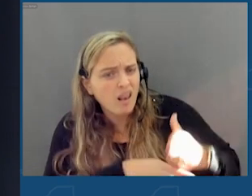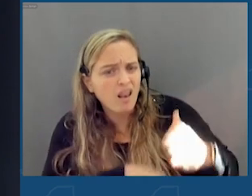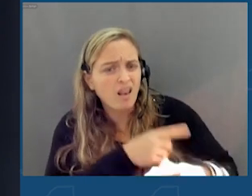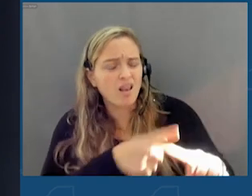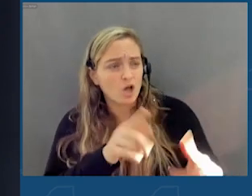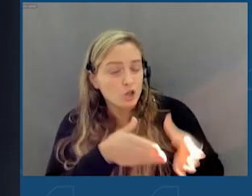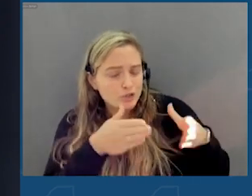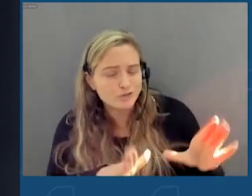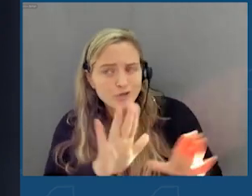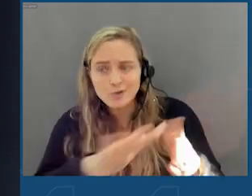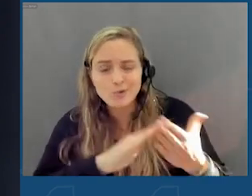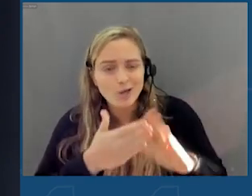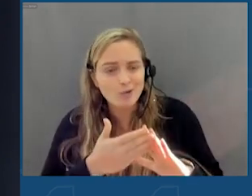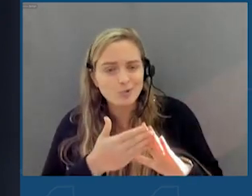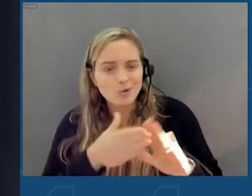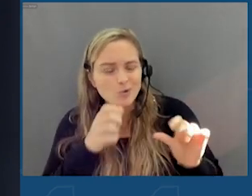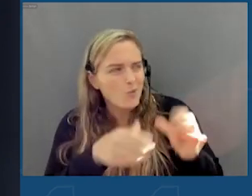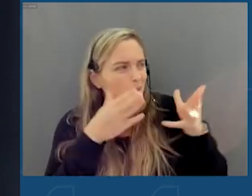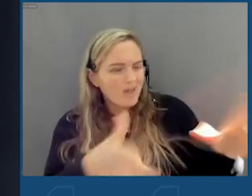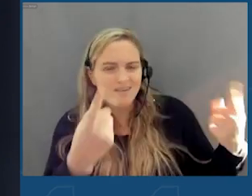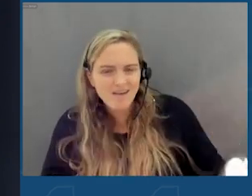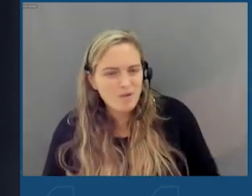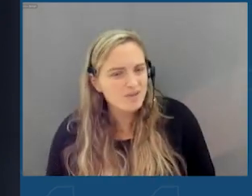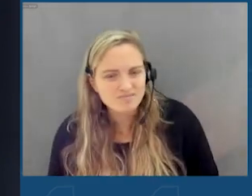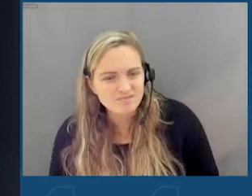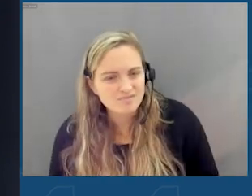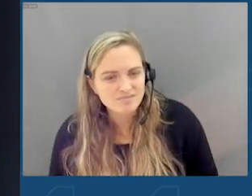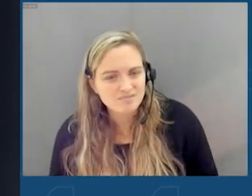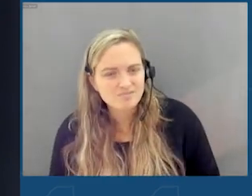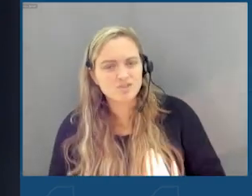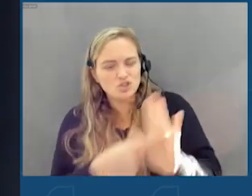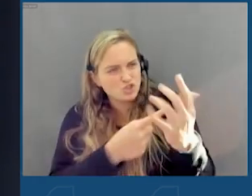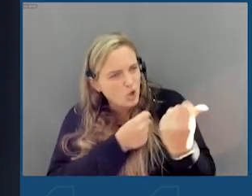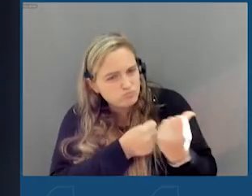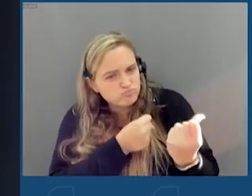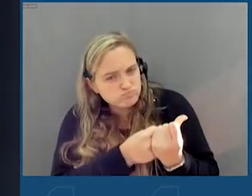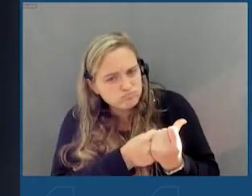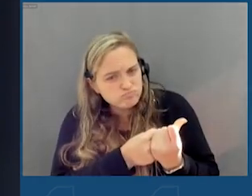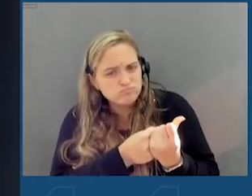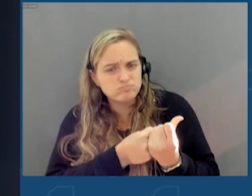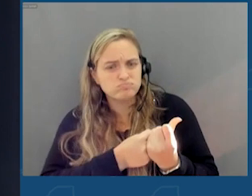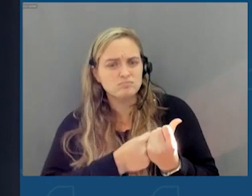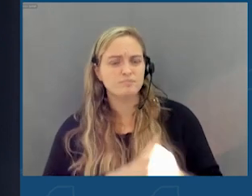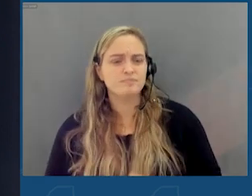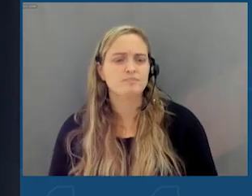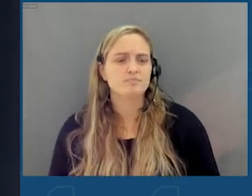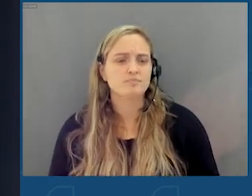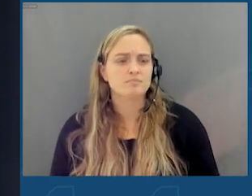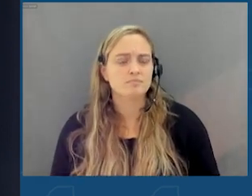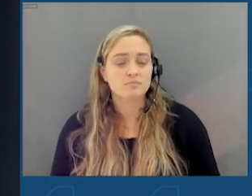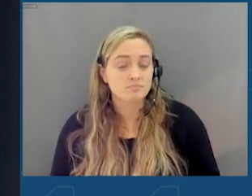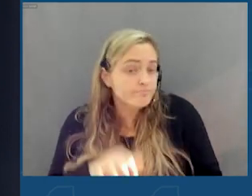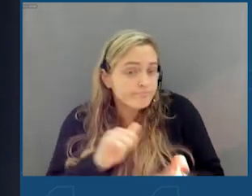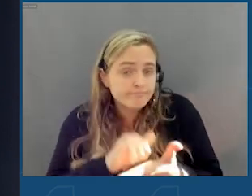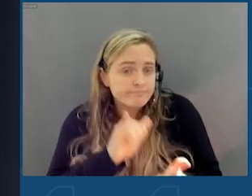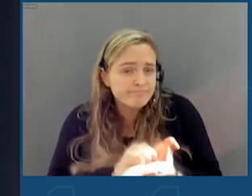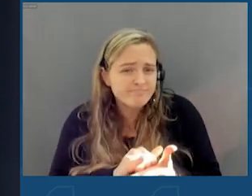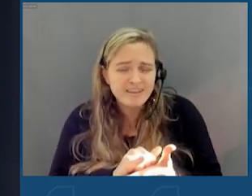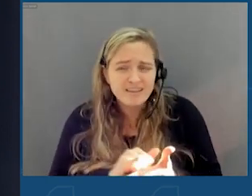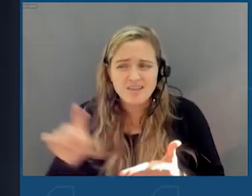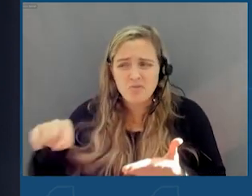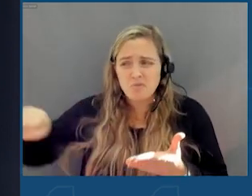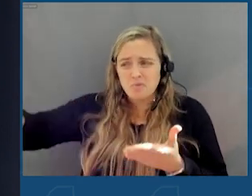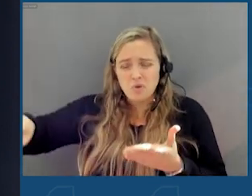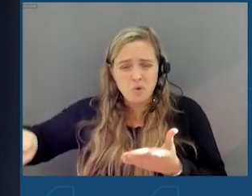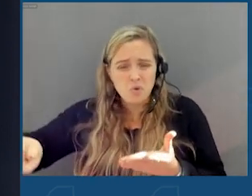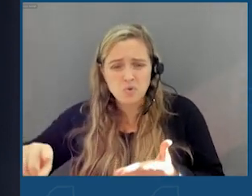neighborhood, don't let them be alone. Show your support. We cannot let the fervor and passion of